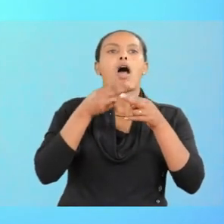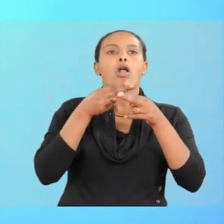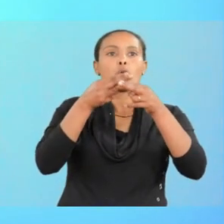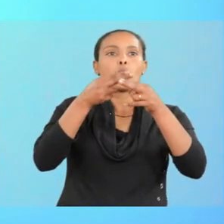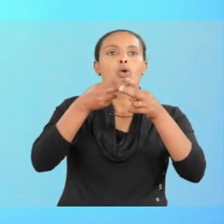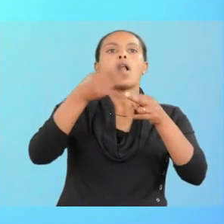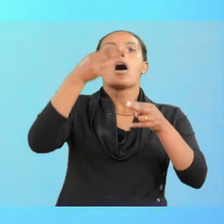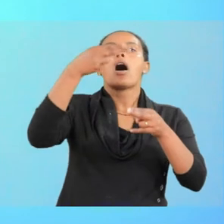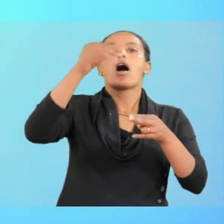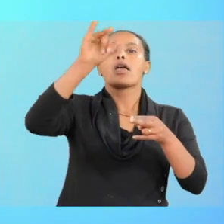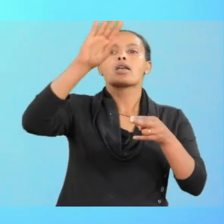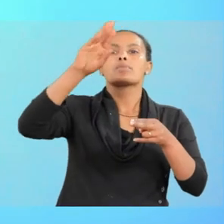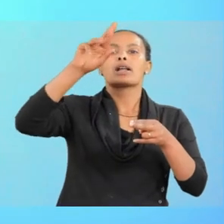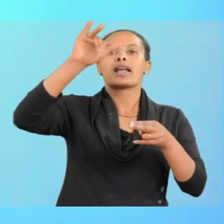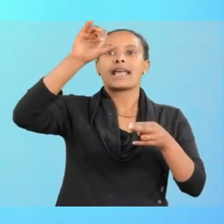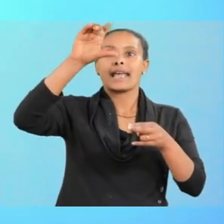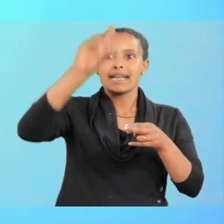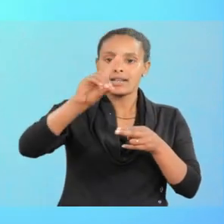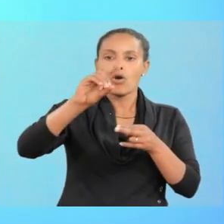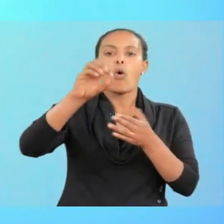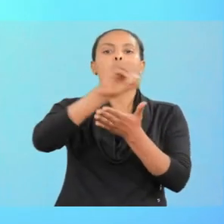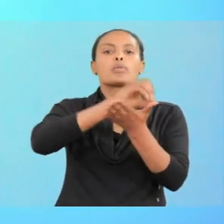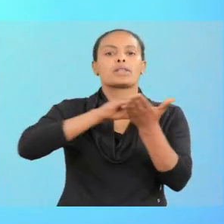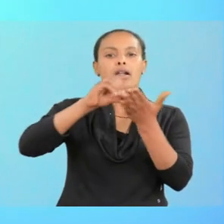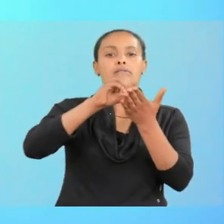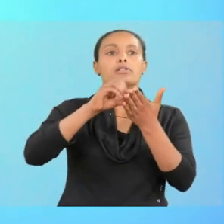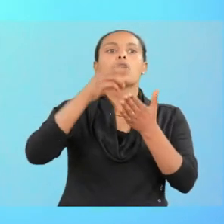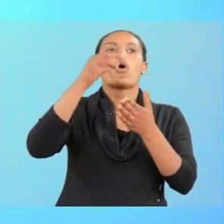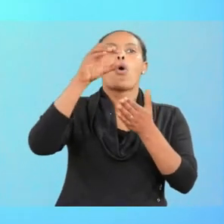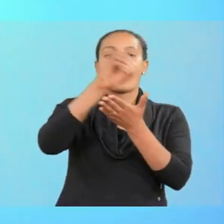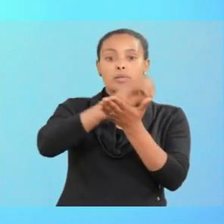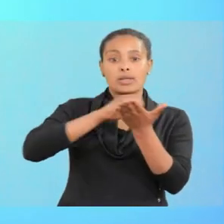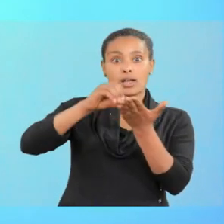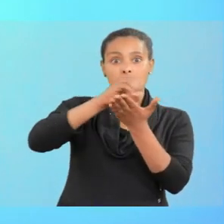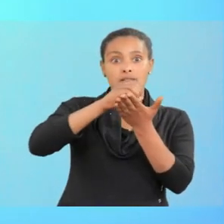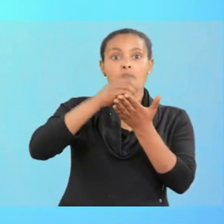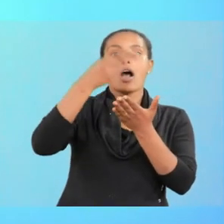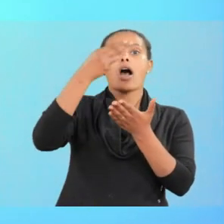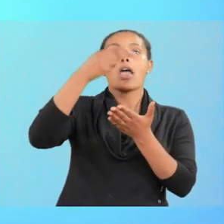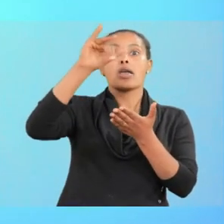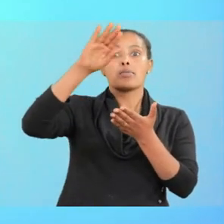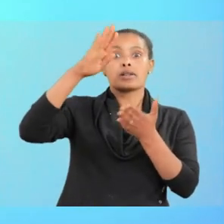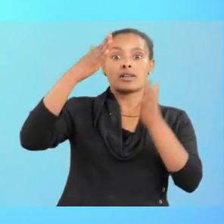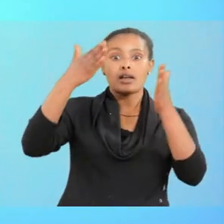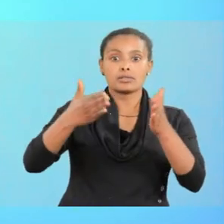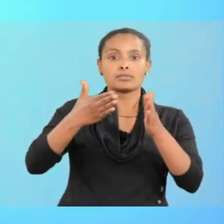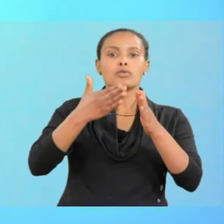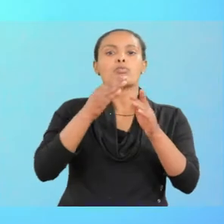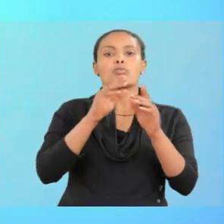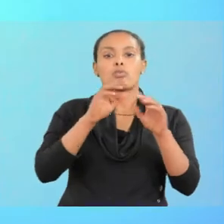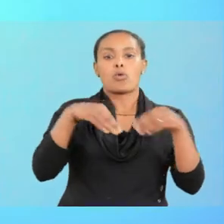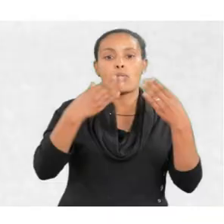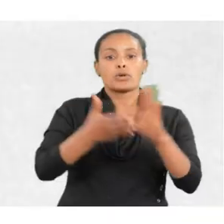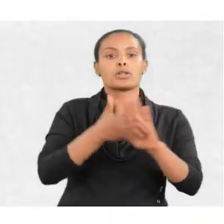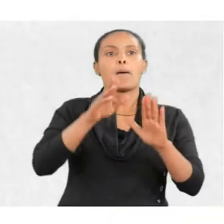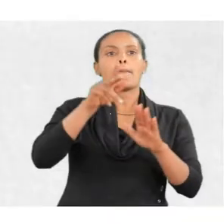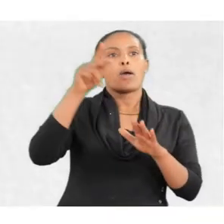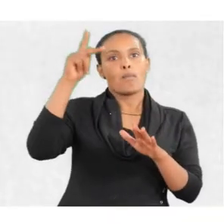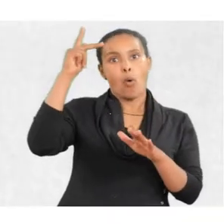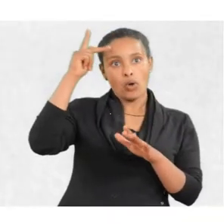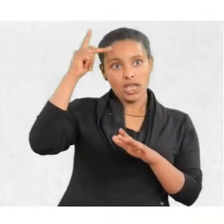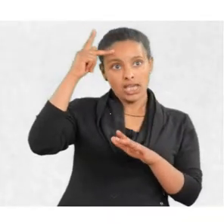hybrid orbitals. Hybrid orbitals. Orbitals hybridization was proposed by